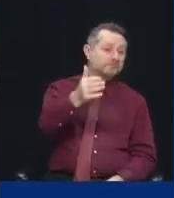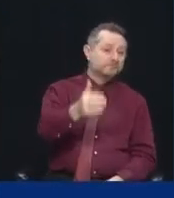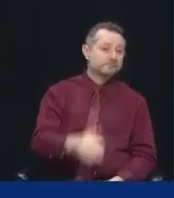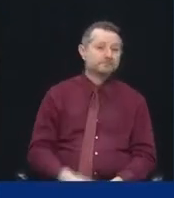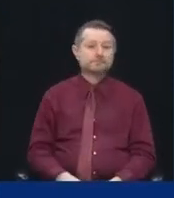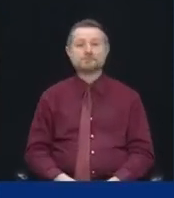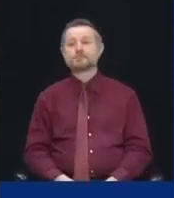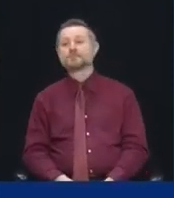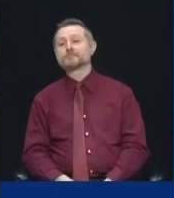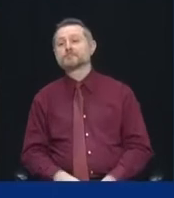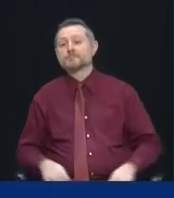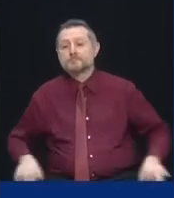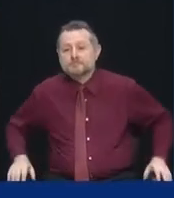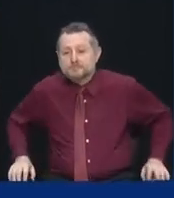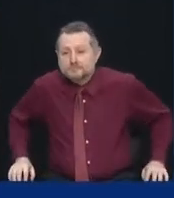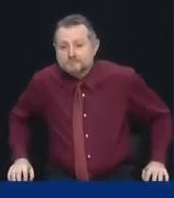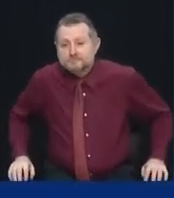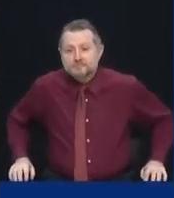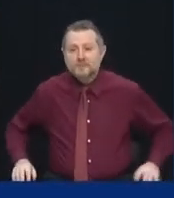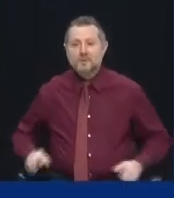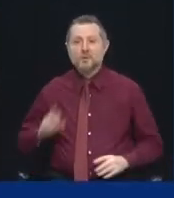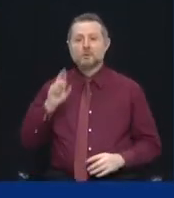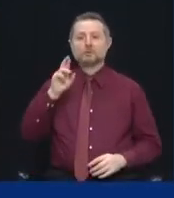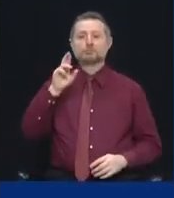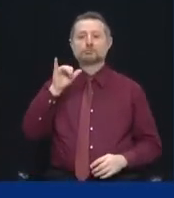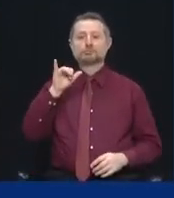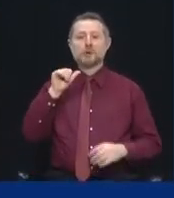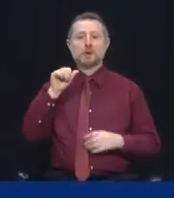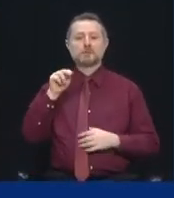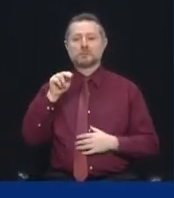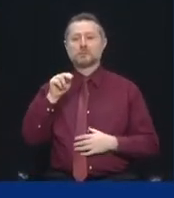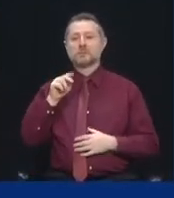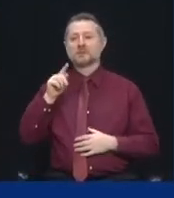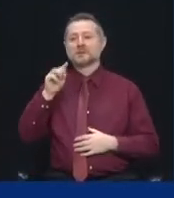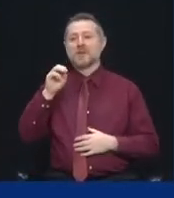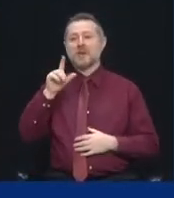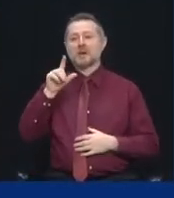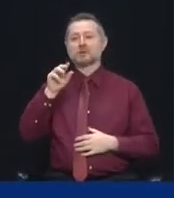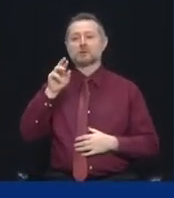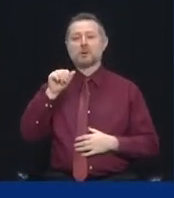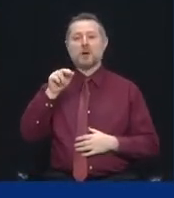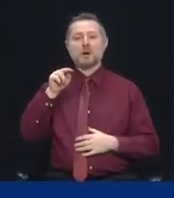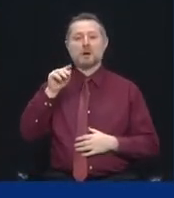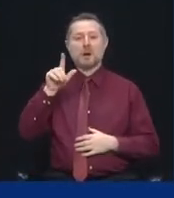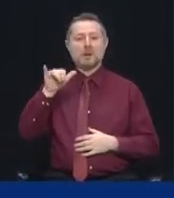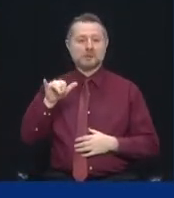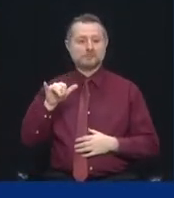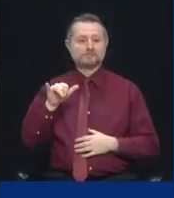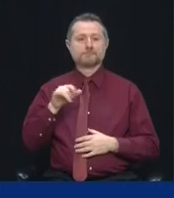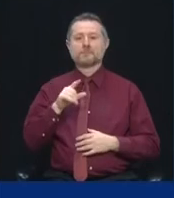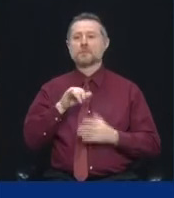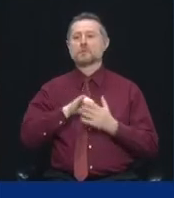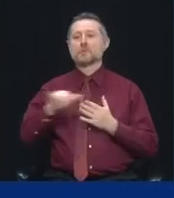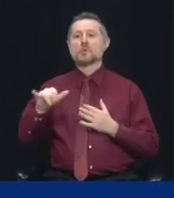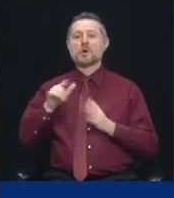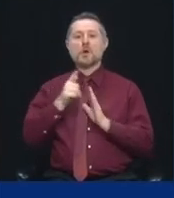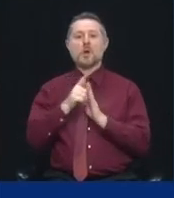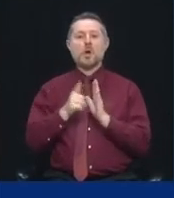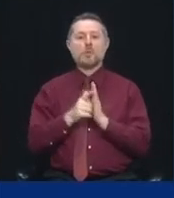Governor, your next question comes from Ryan Terinelli of New York Law Journal. Ryan, your line is now open. Please unmute your